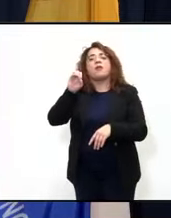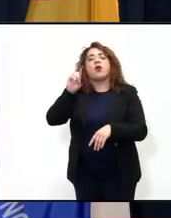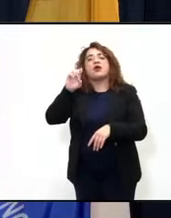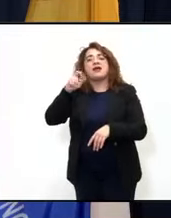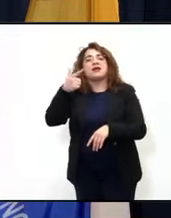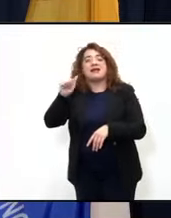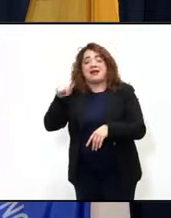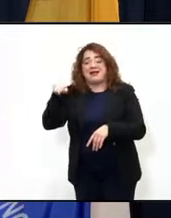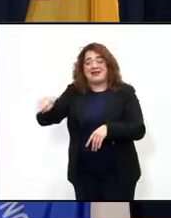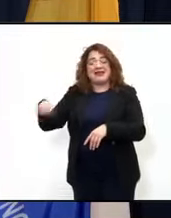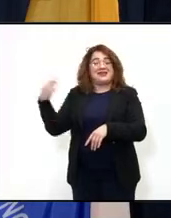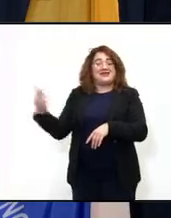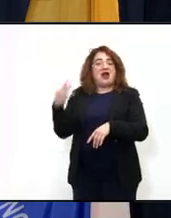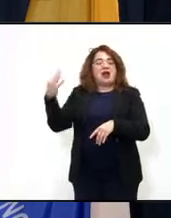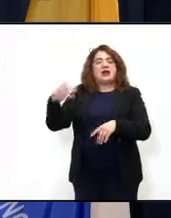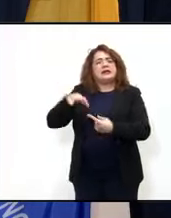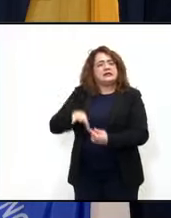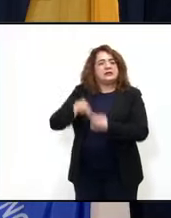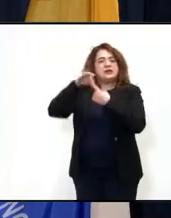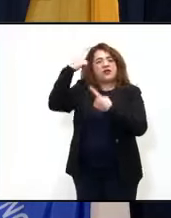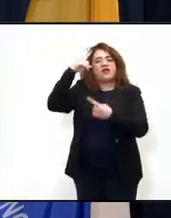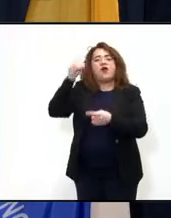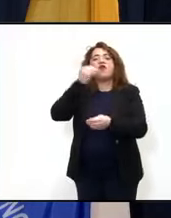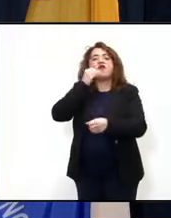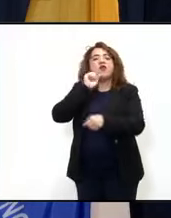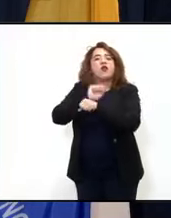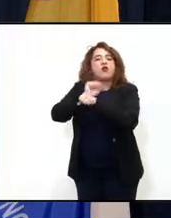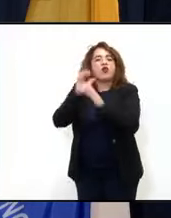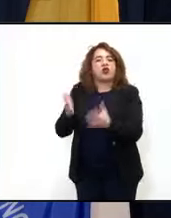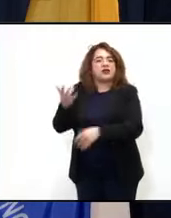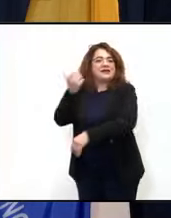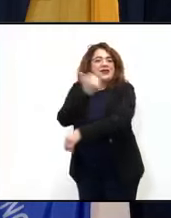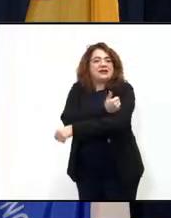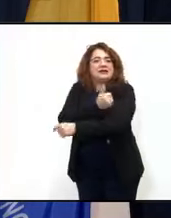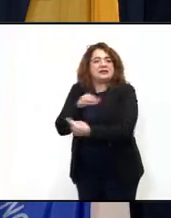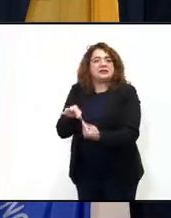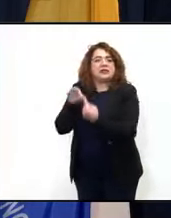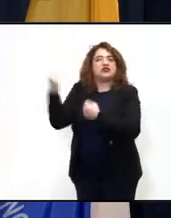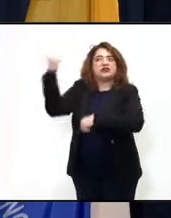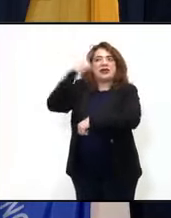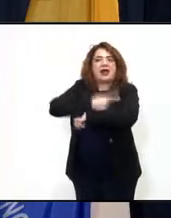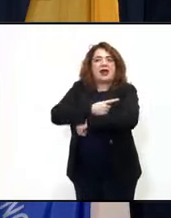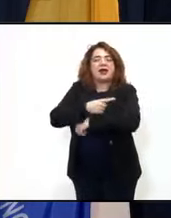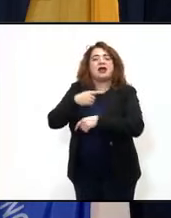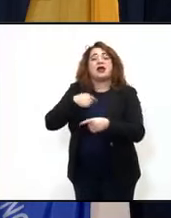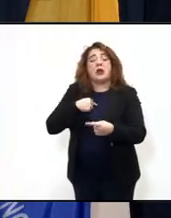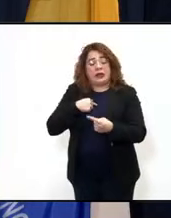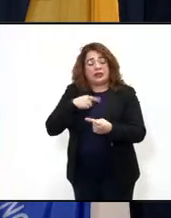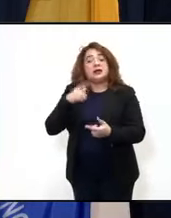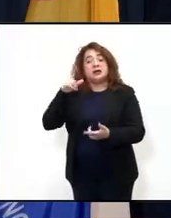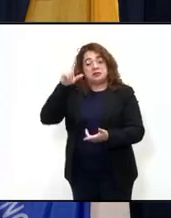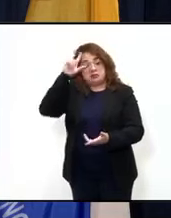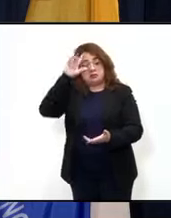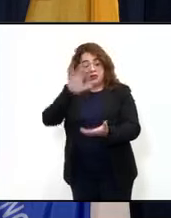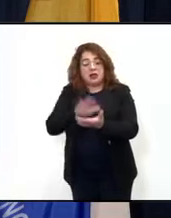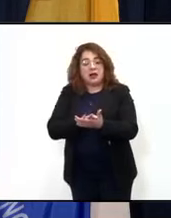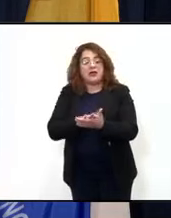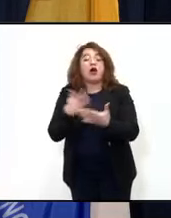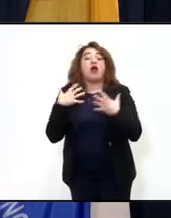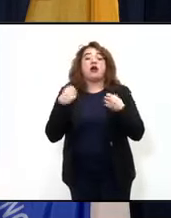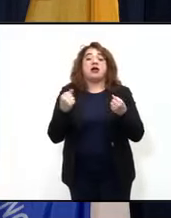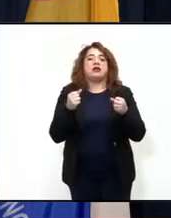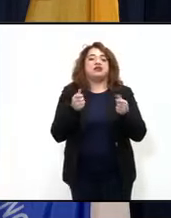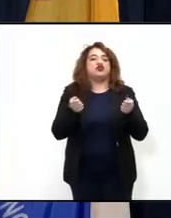appointments available. We're hoping to fill those up. We think, and our health department director just mentioned to me